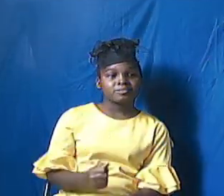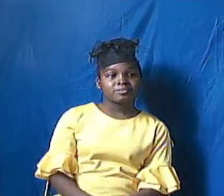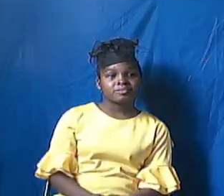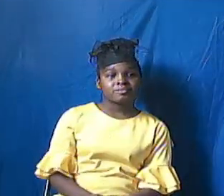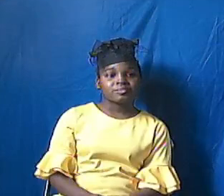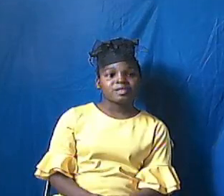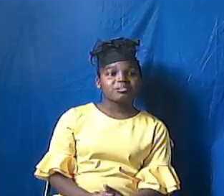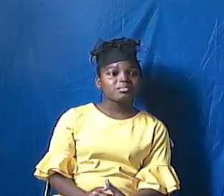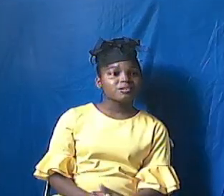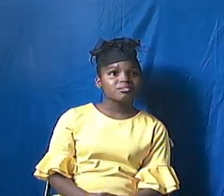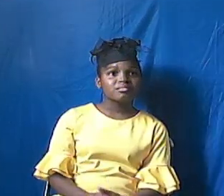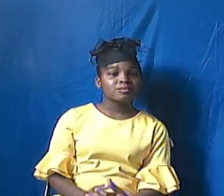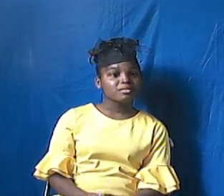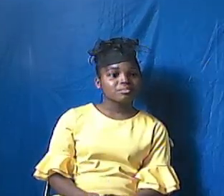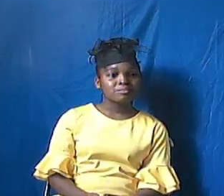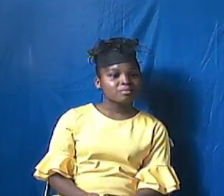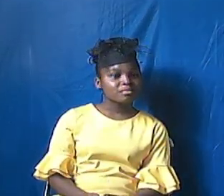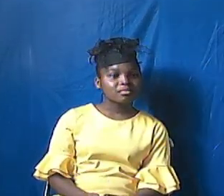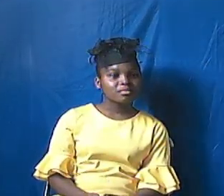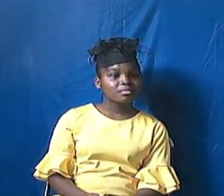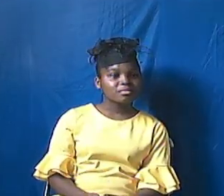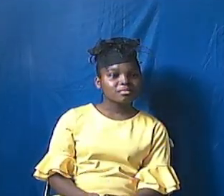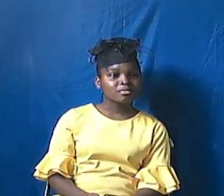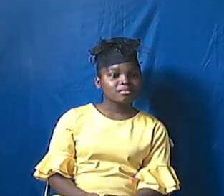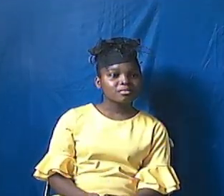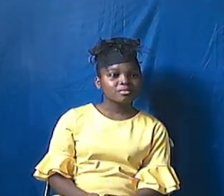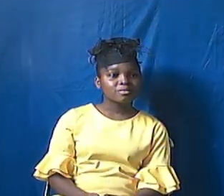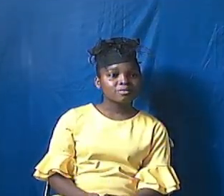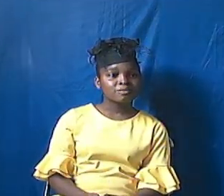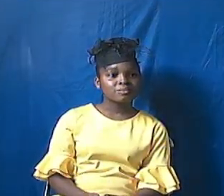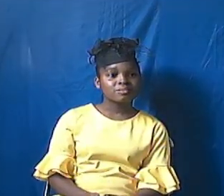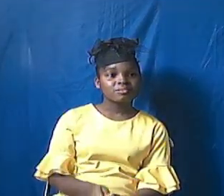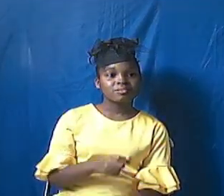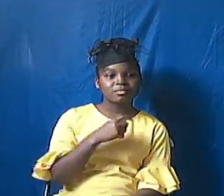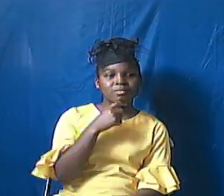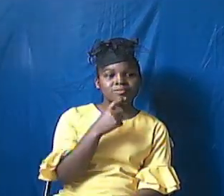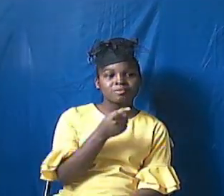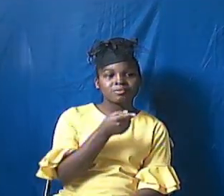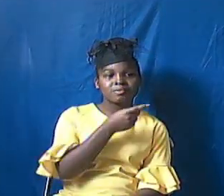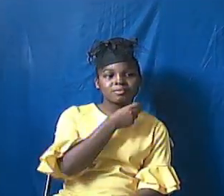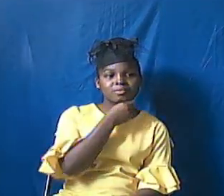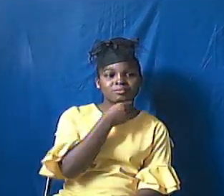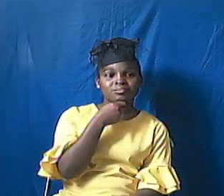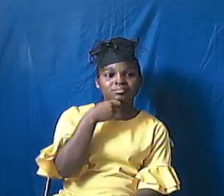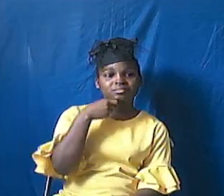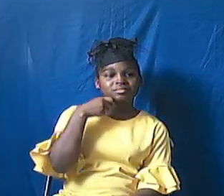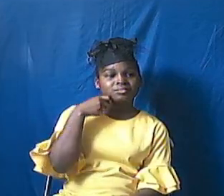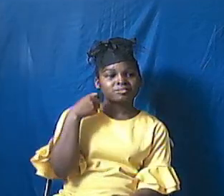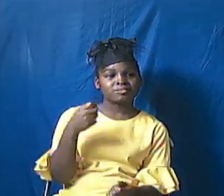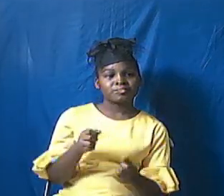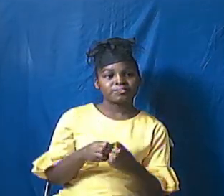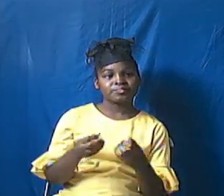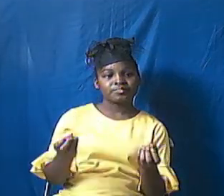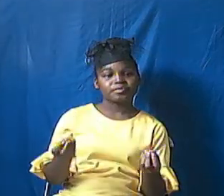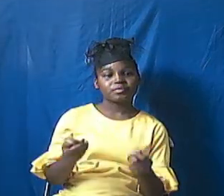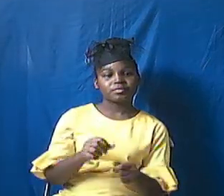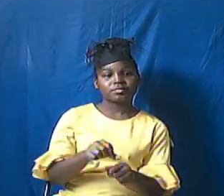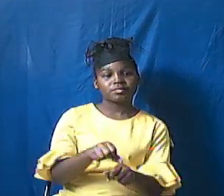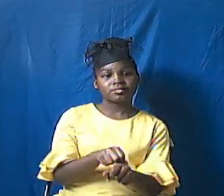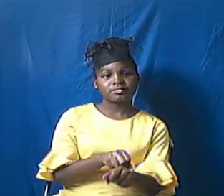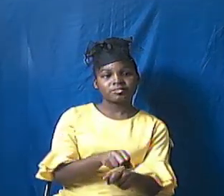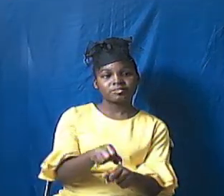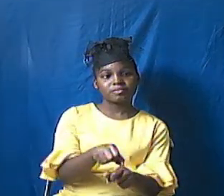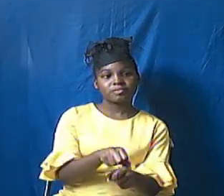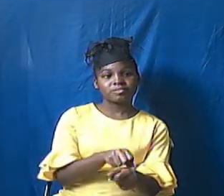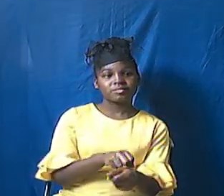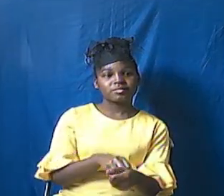And they tell her that it's drying up. They don't want to do the surgery yet. So we want to